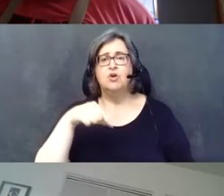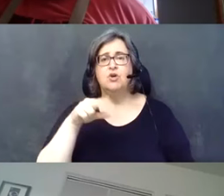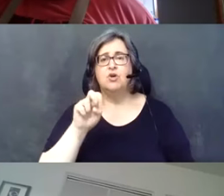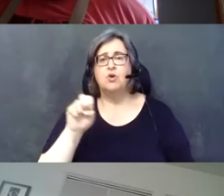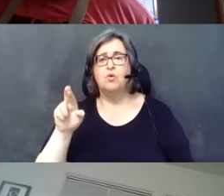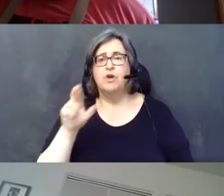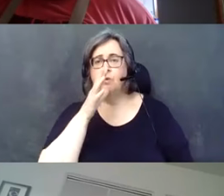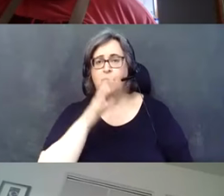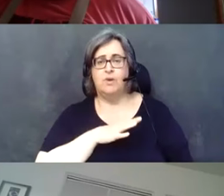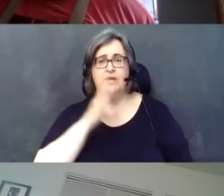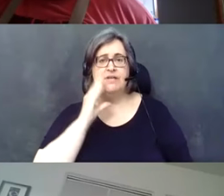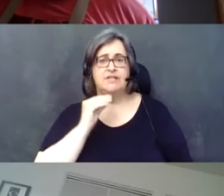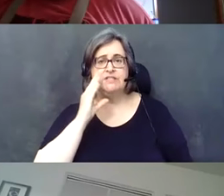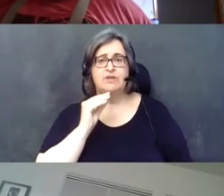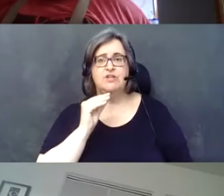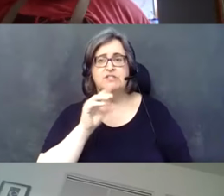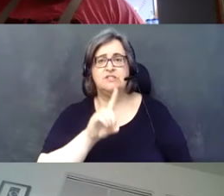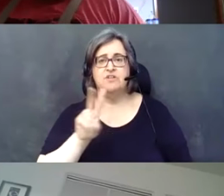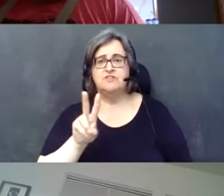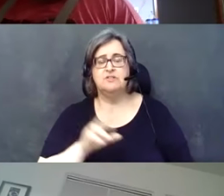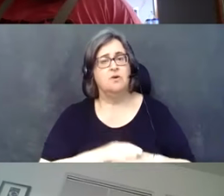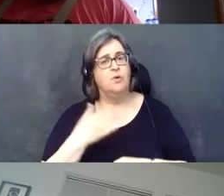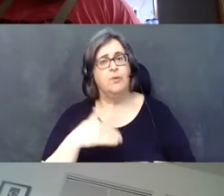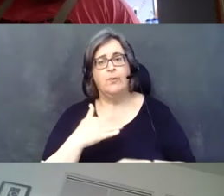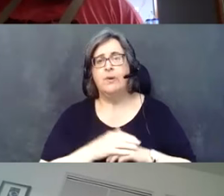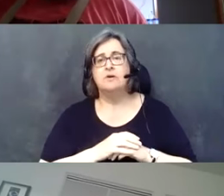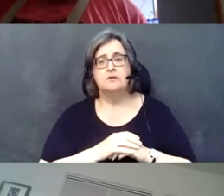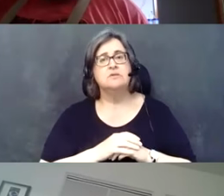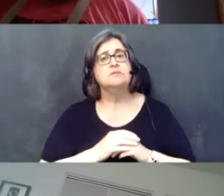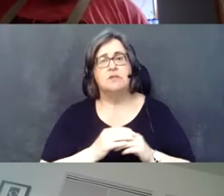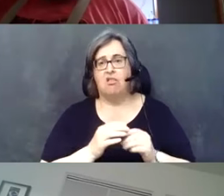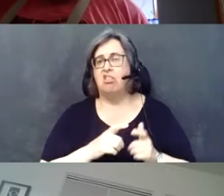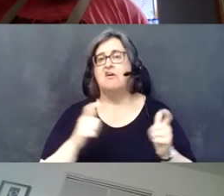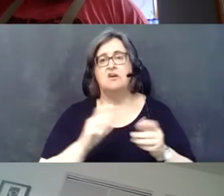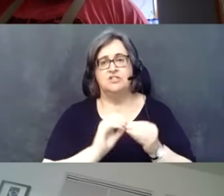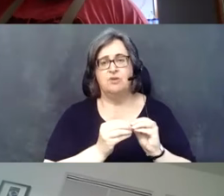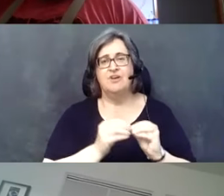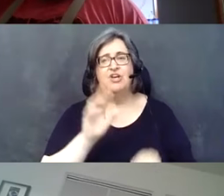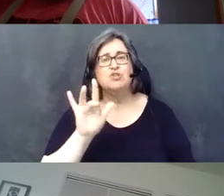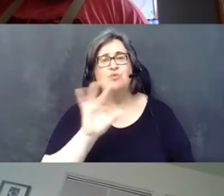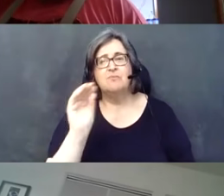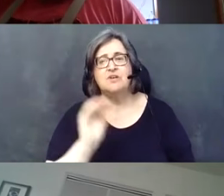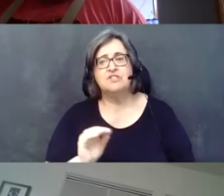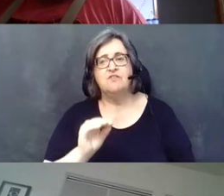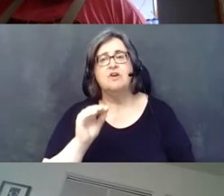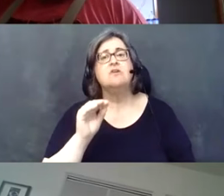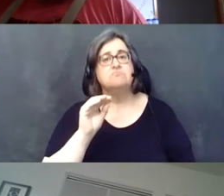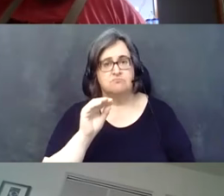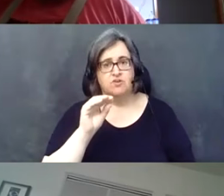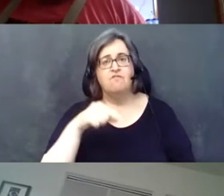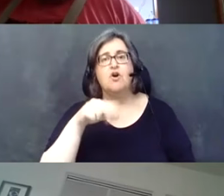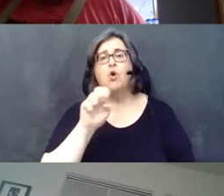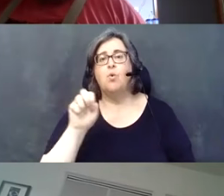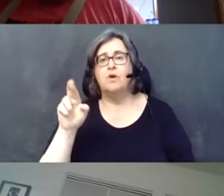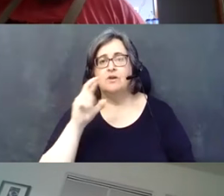experience domestic abuse, it's a very significant number. 25% of queer women have experienced